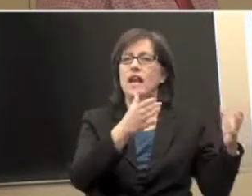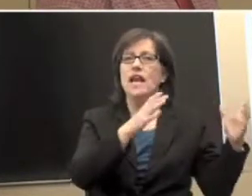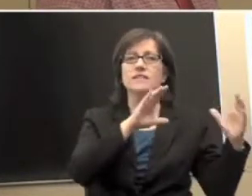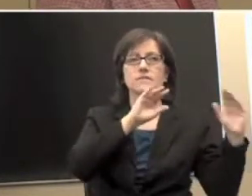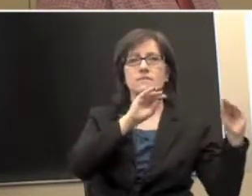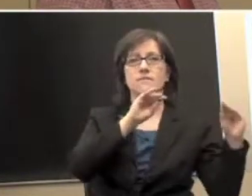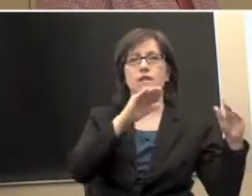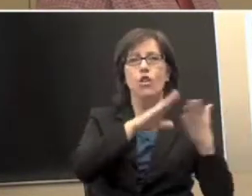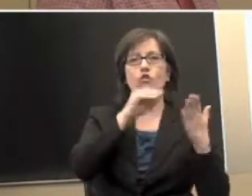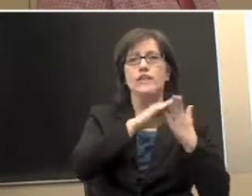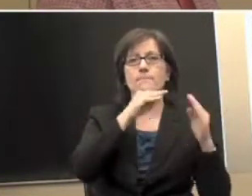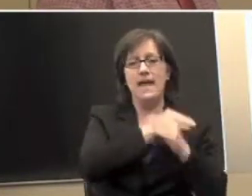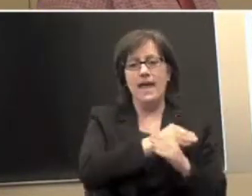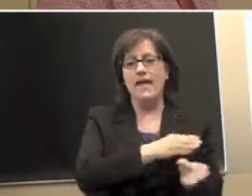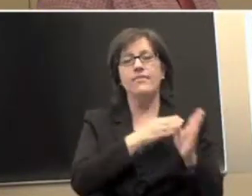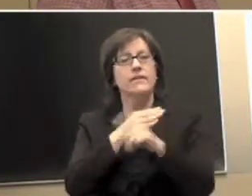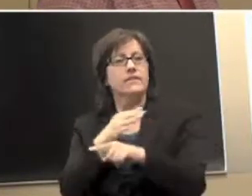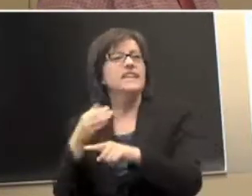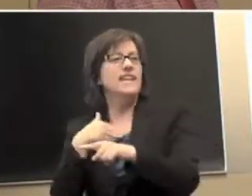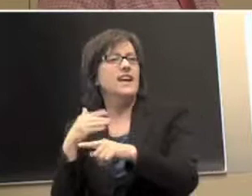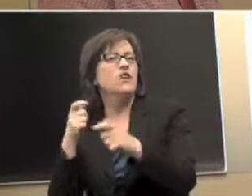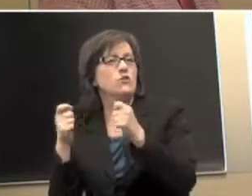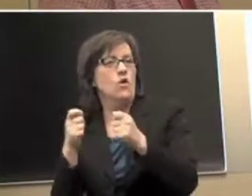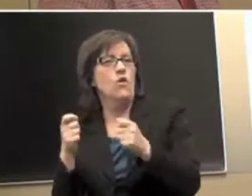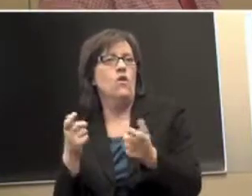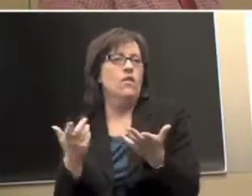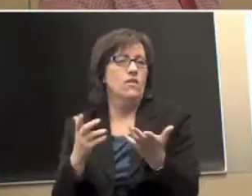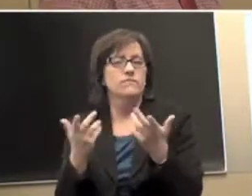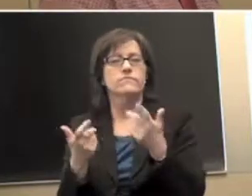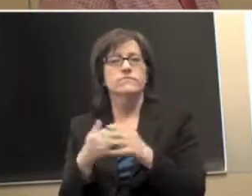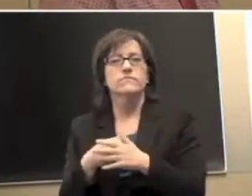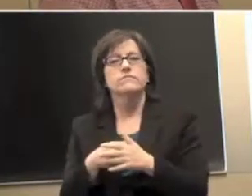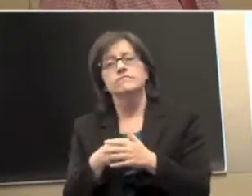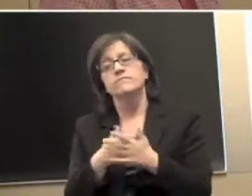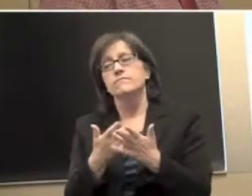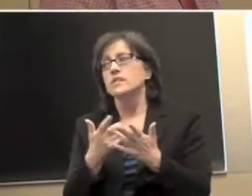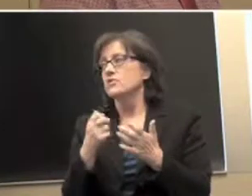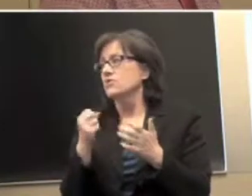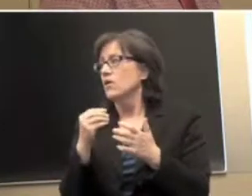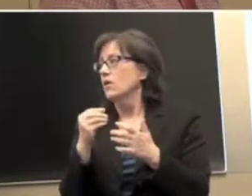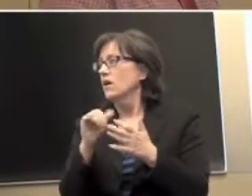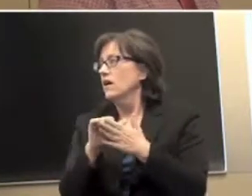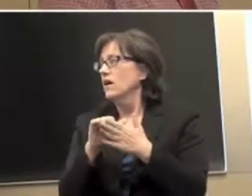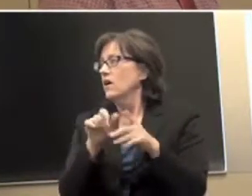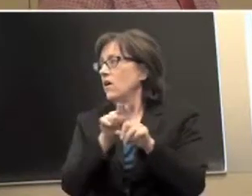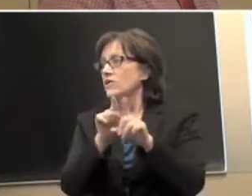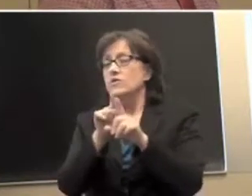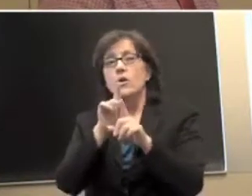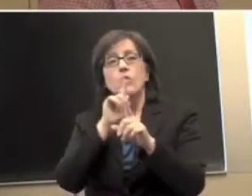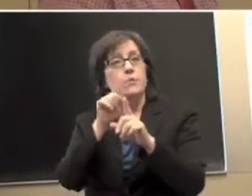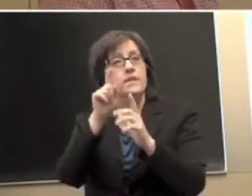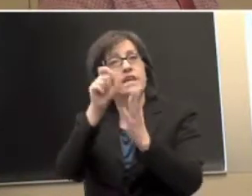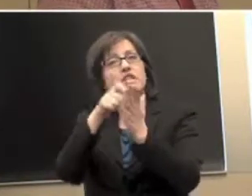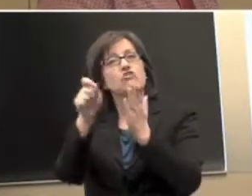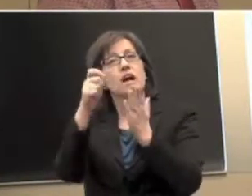of control as well, if he's able to. So, and that monitoring would also be a